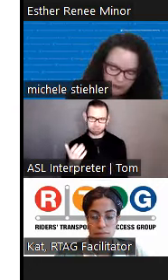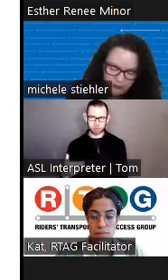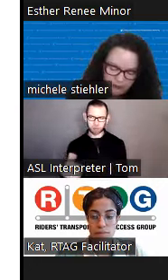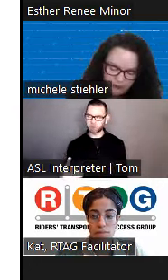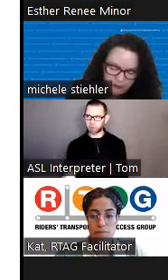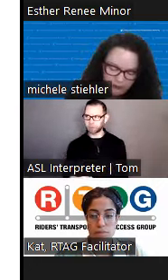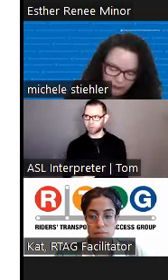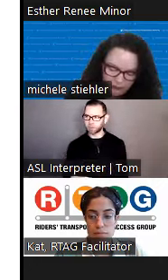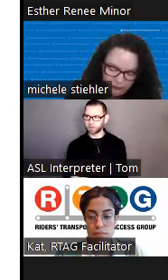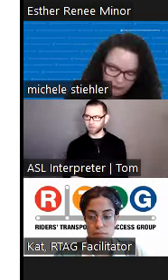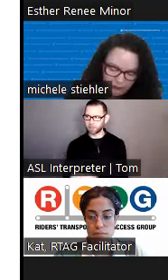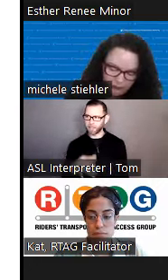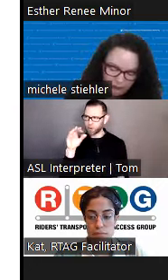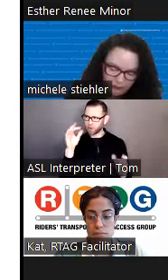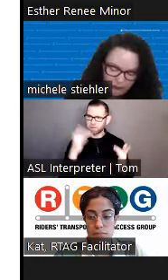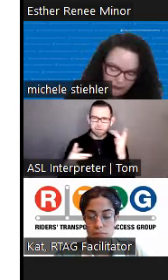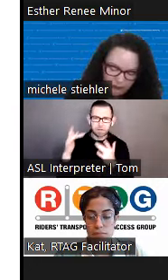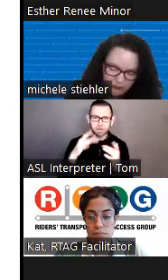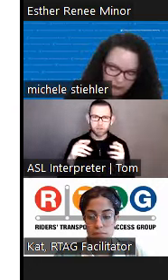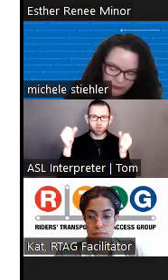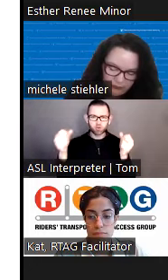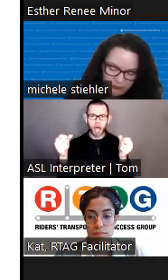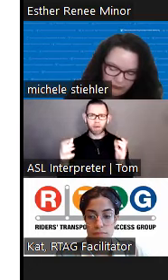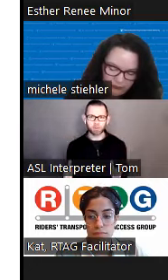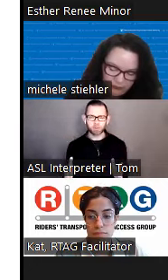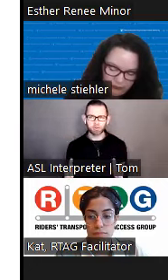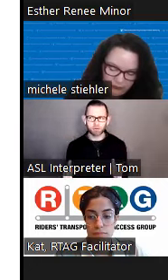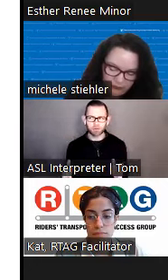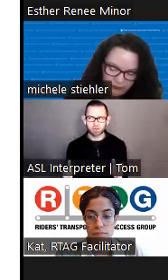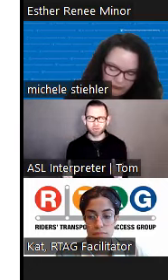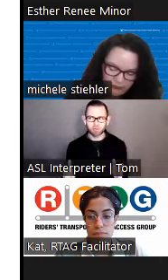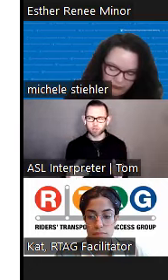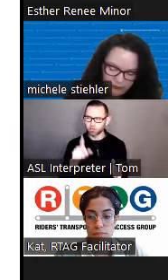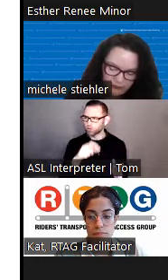if they have no drivers, there's some way that they should not even pick my